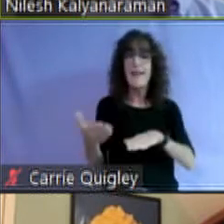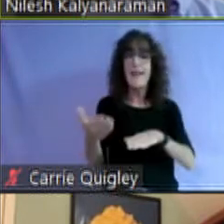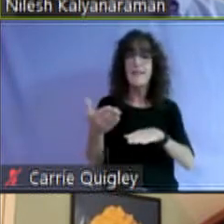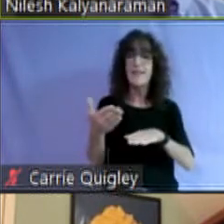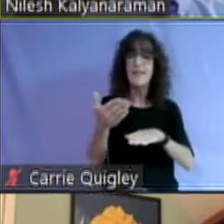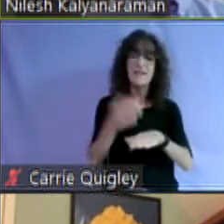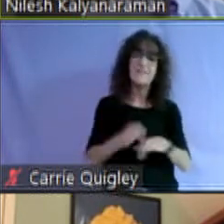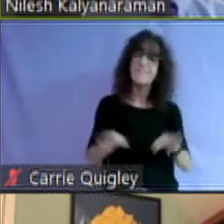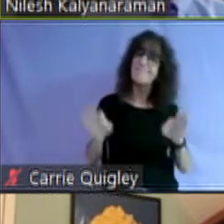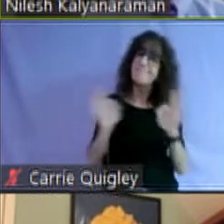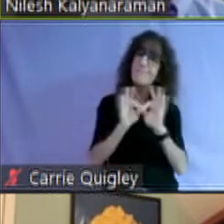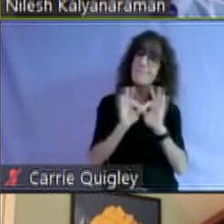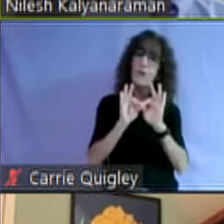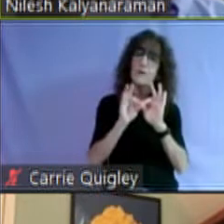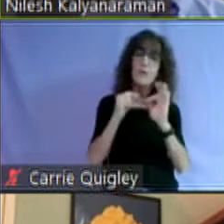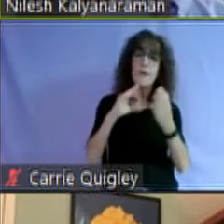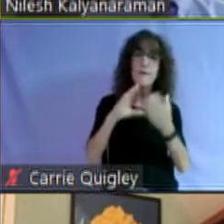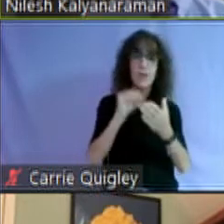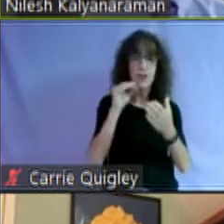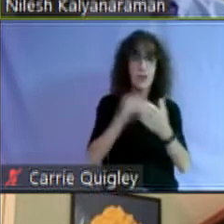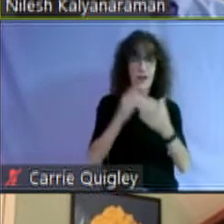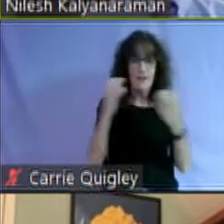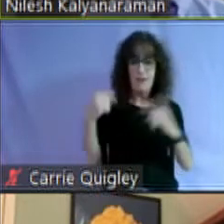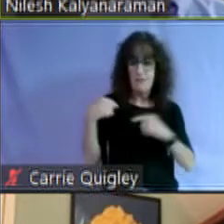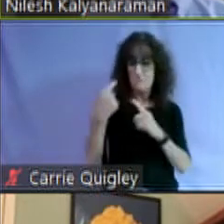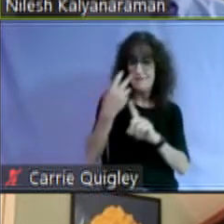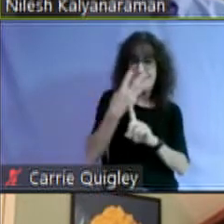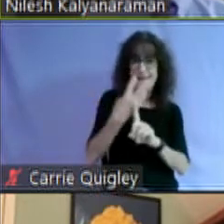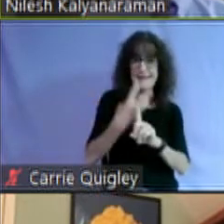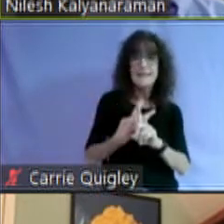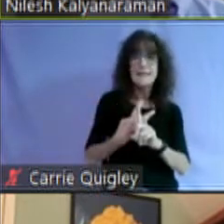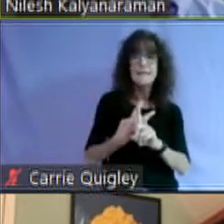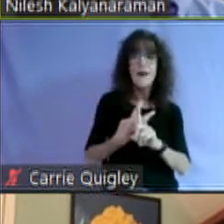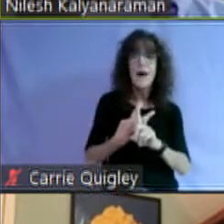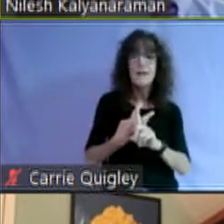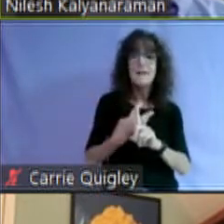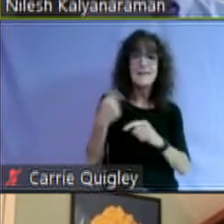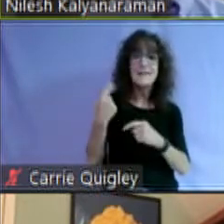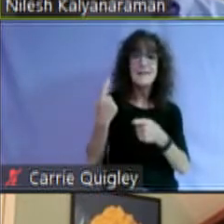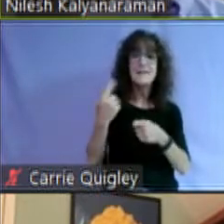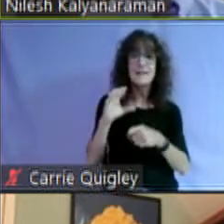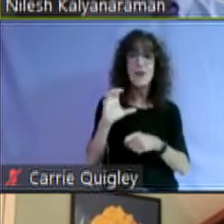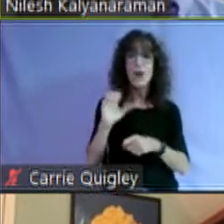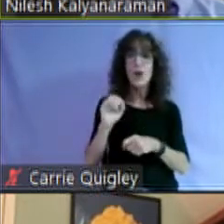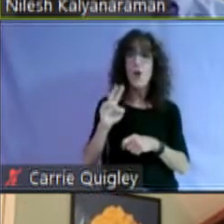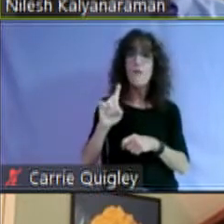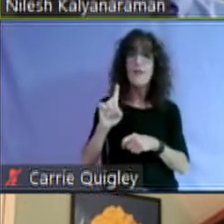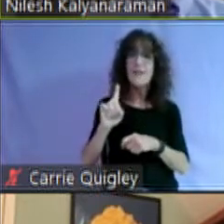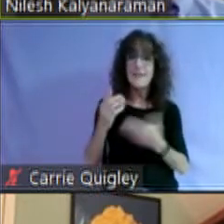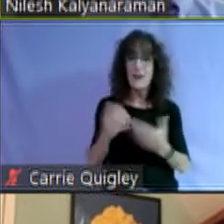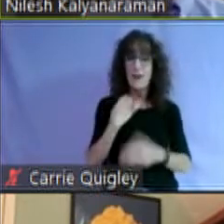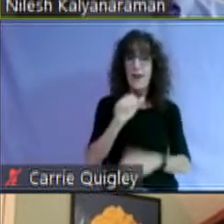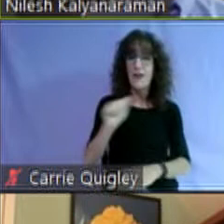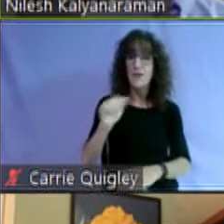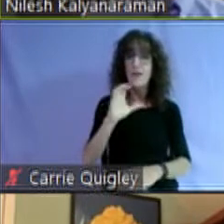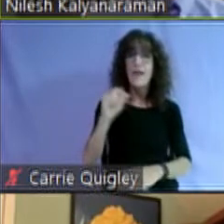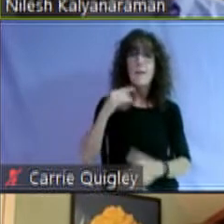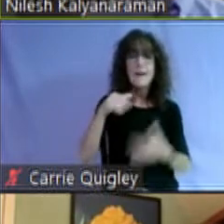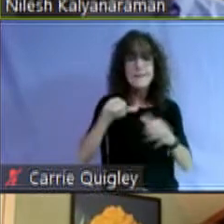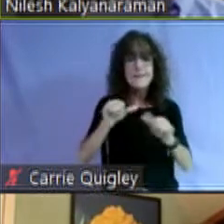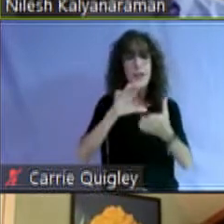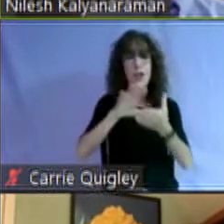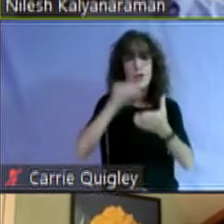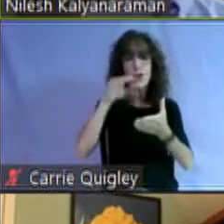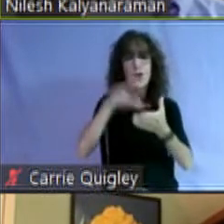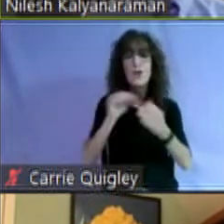even though we've learned a lot in the 6 months since COVID has been in our county. We're still learning more, and it's an ongoing